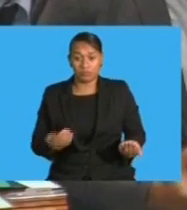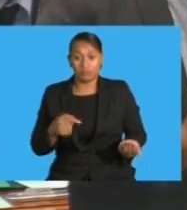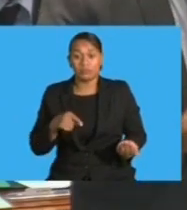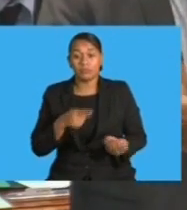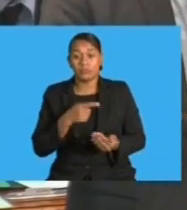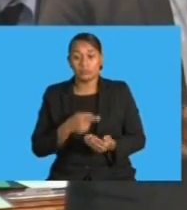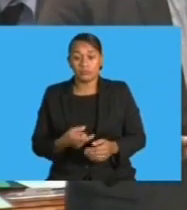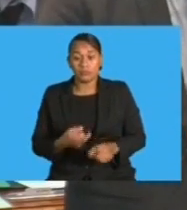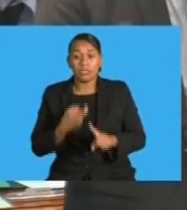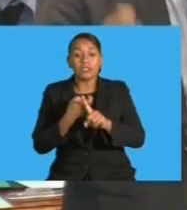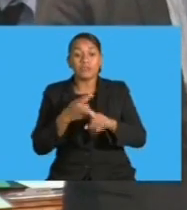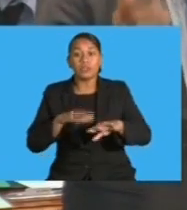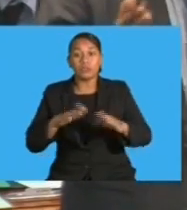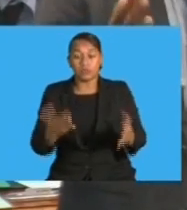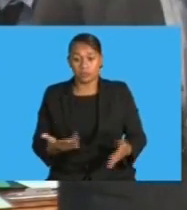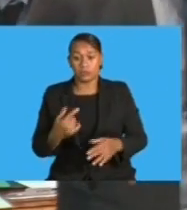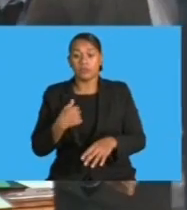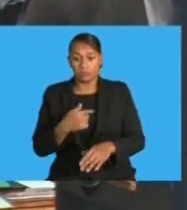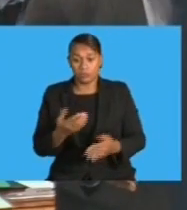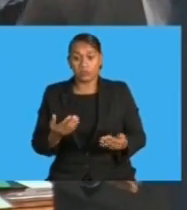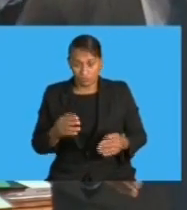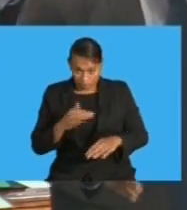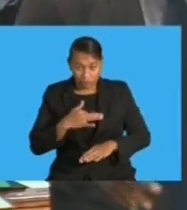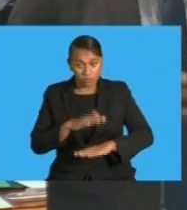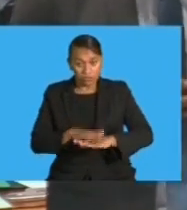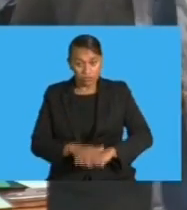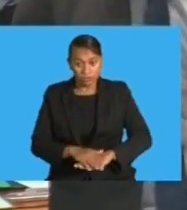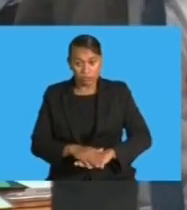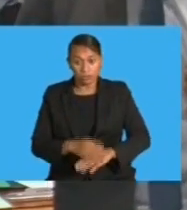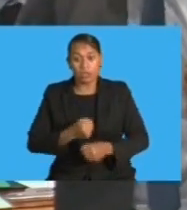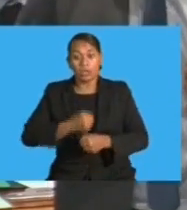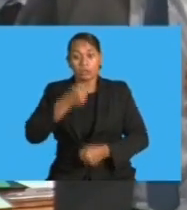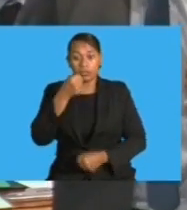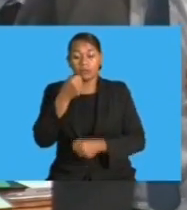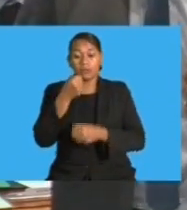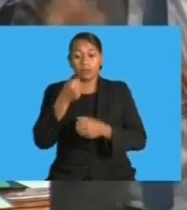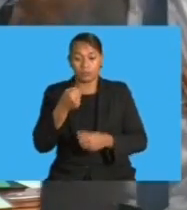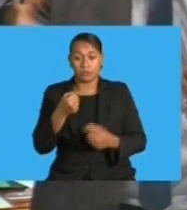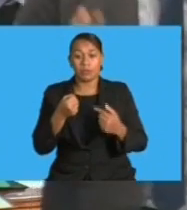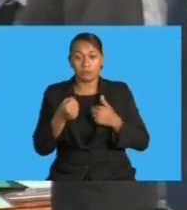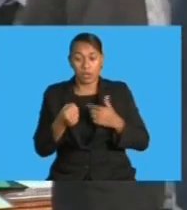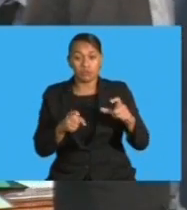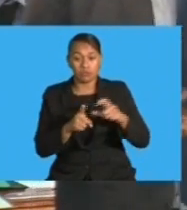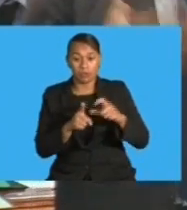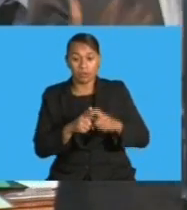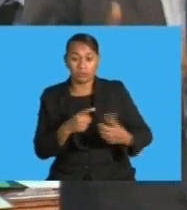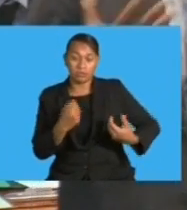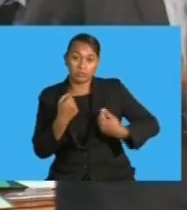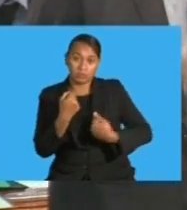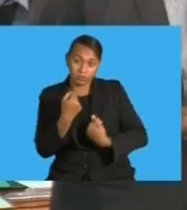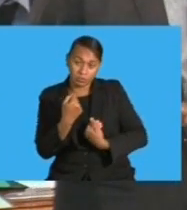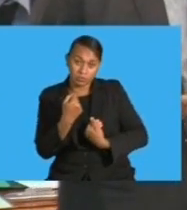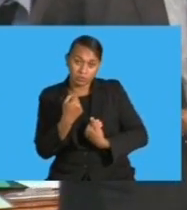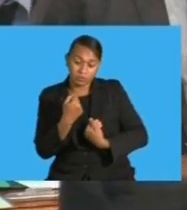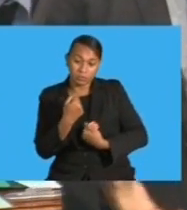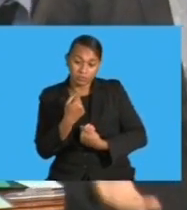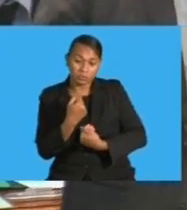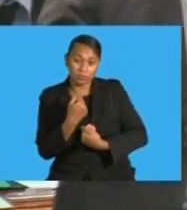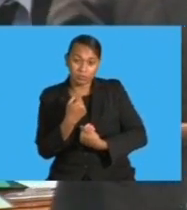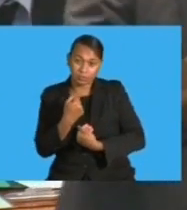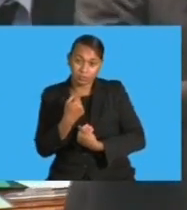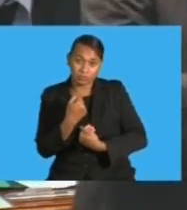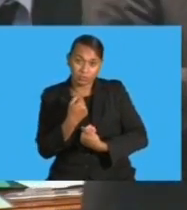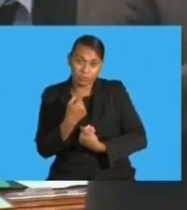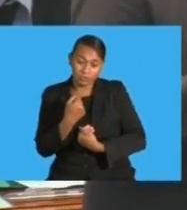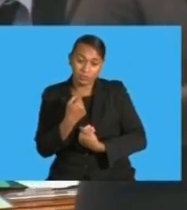drum for the whole night because the ship was crowded. I don't want that to happen to anybody else. How do we try to address this